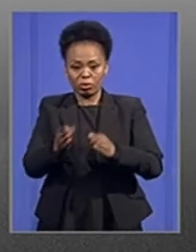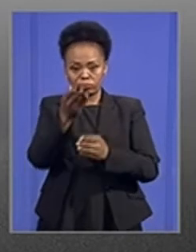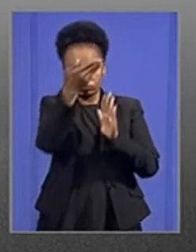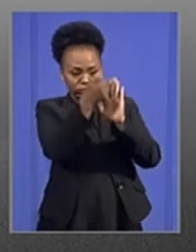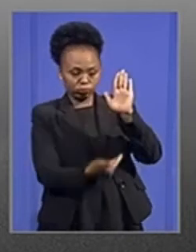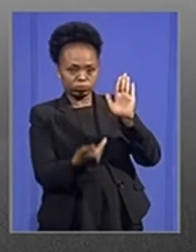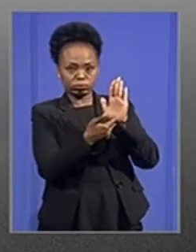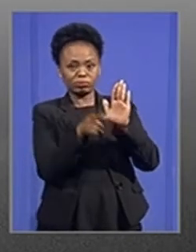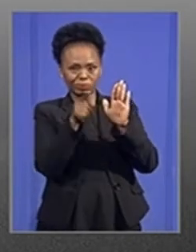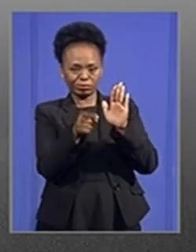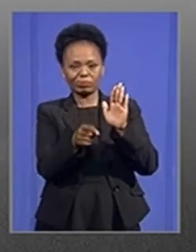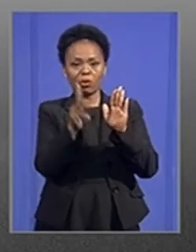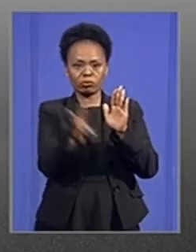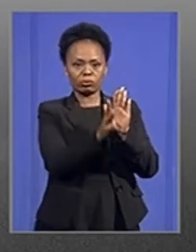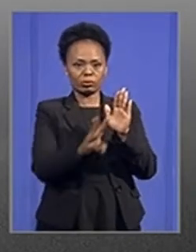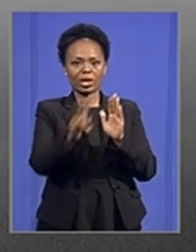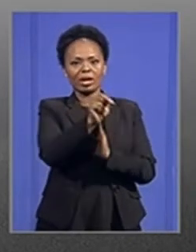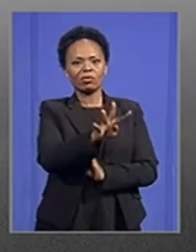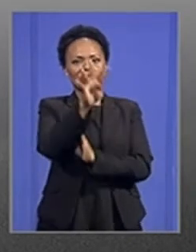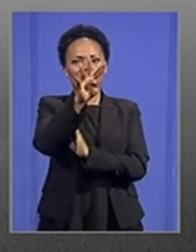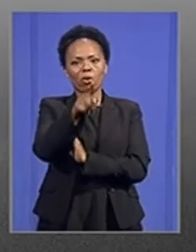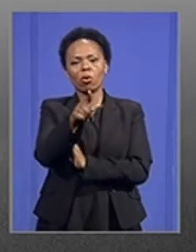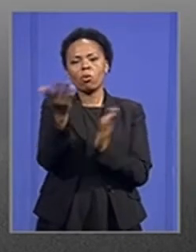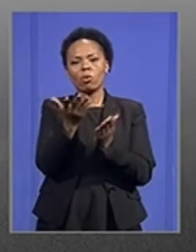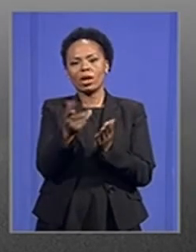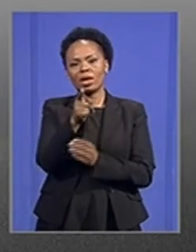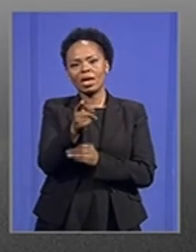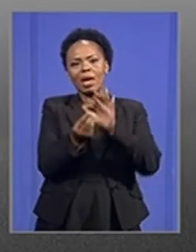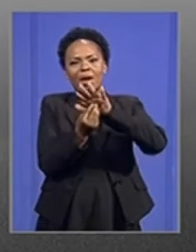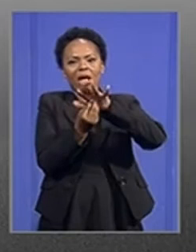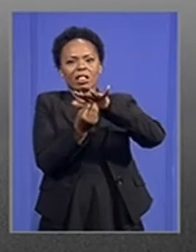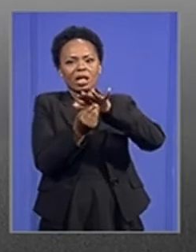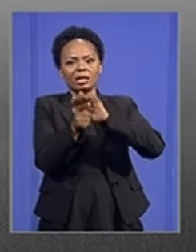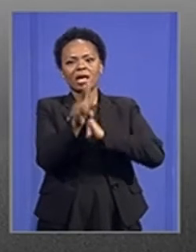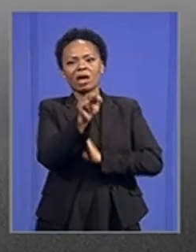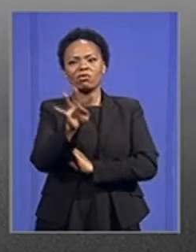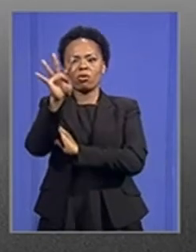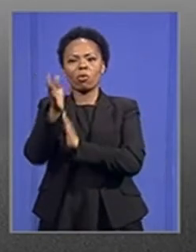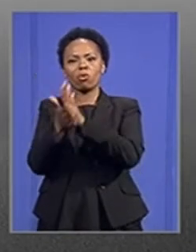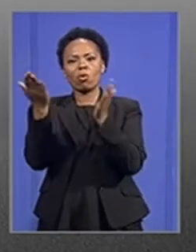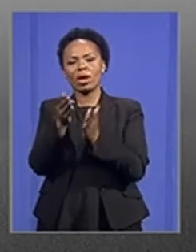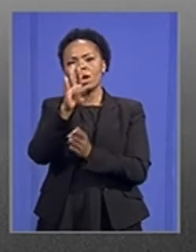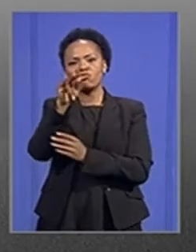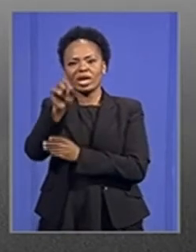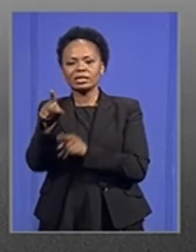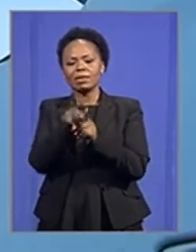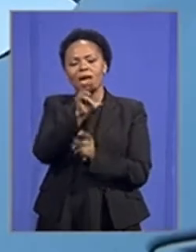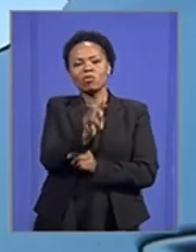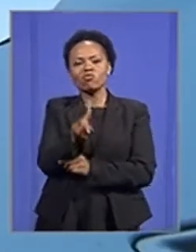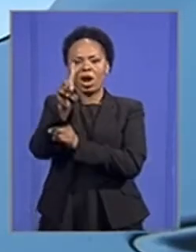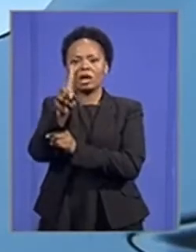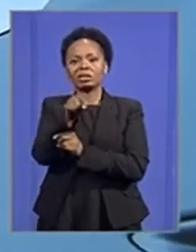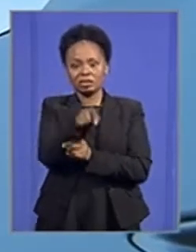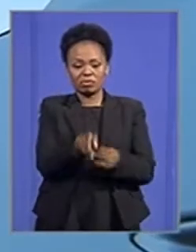ke mmila mogolo wa N4 wa Pretoria le Emalahleni, mmila wa N4 o yang kwa Brits le N1. Go le